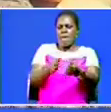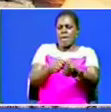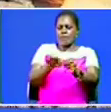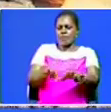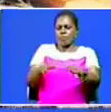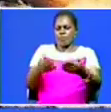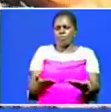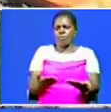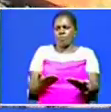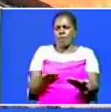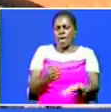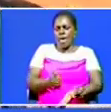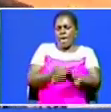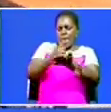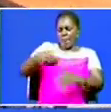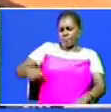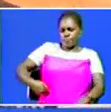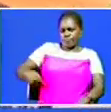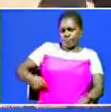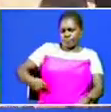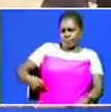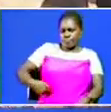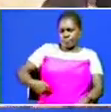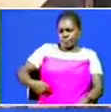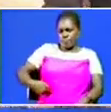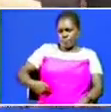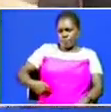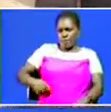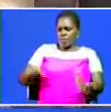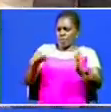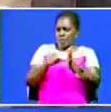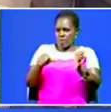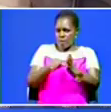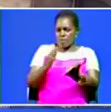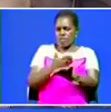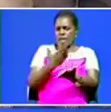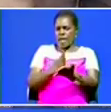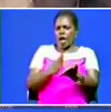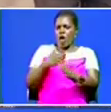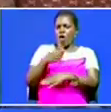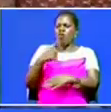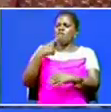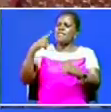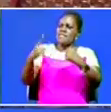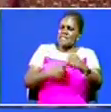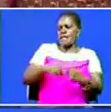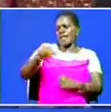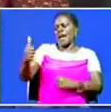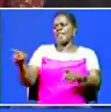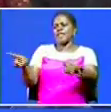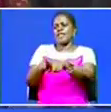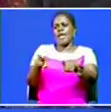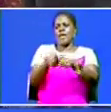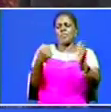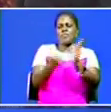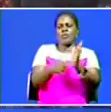combs, which should cushion them against the pangs of hunger. Their tribulations are shared by more than 600 others who have camped